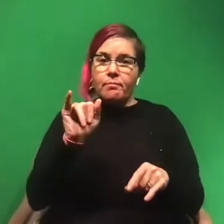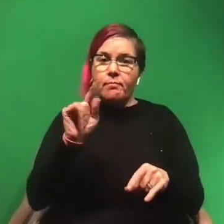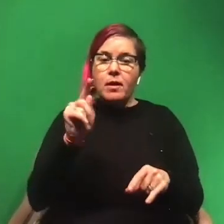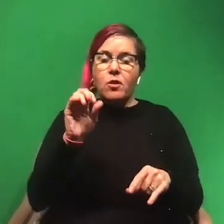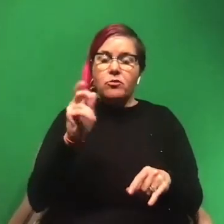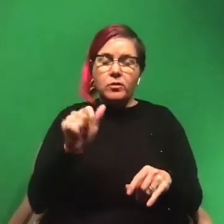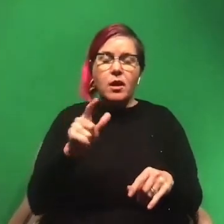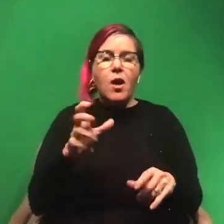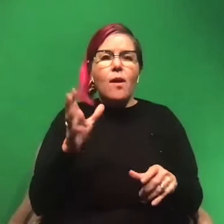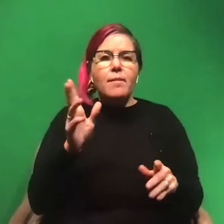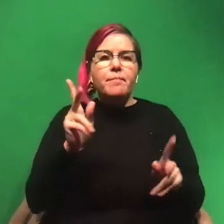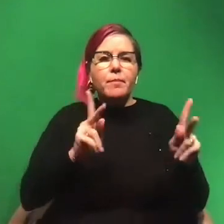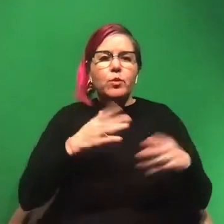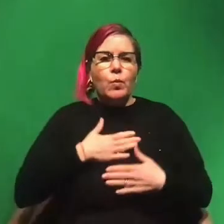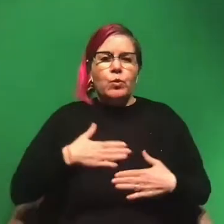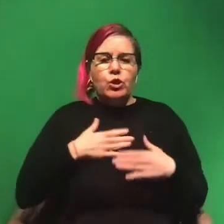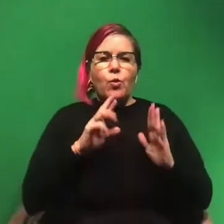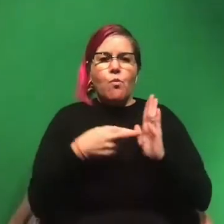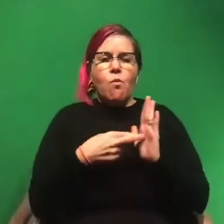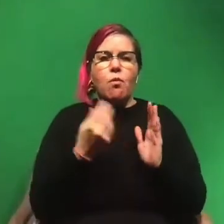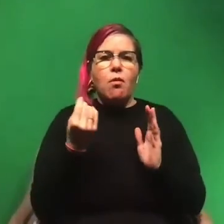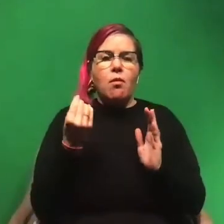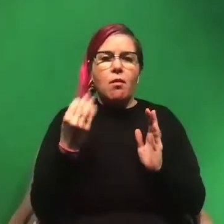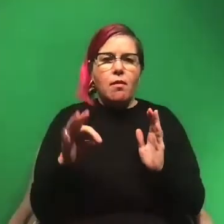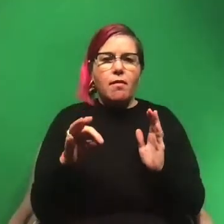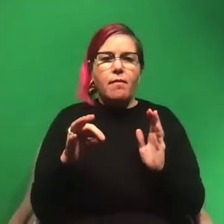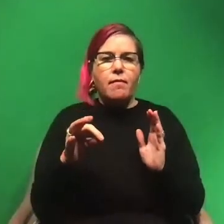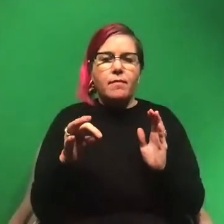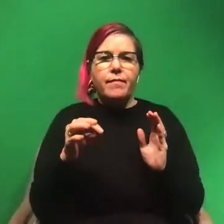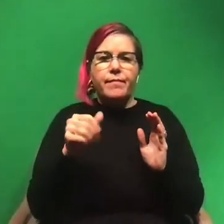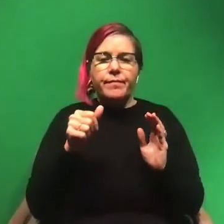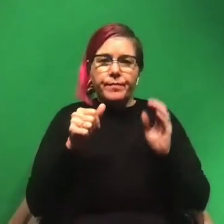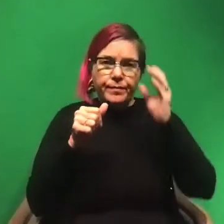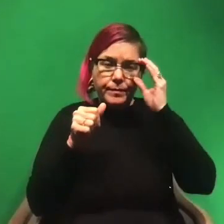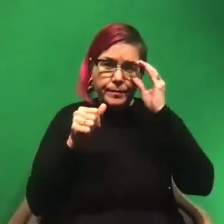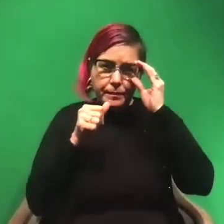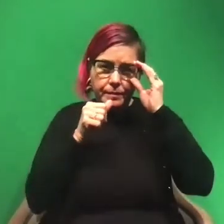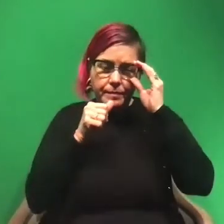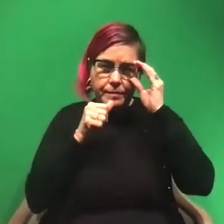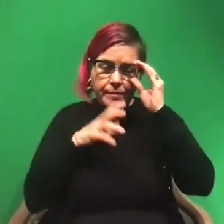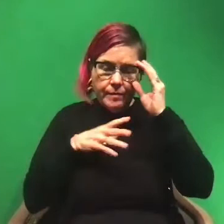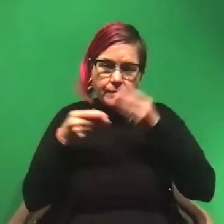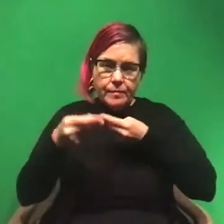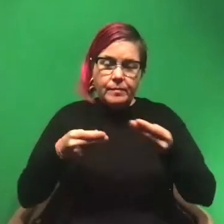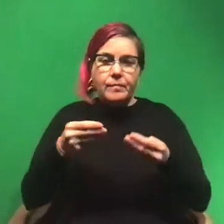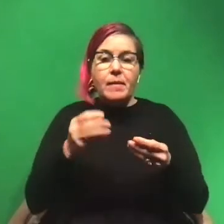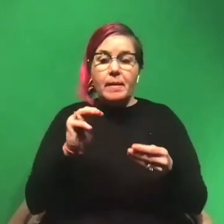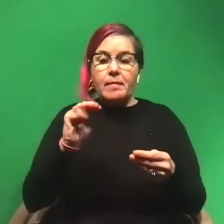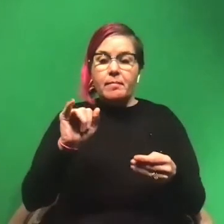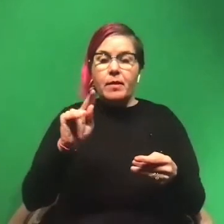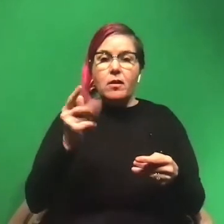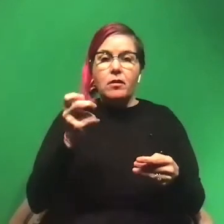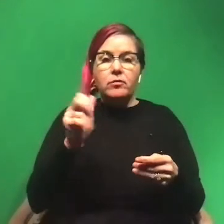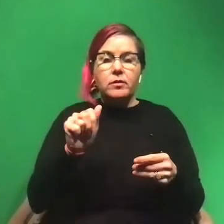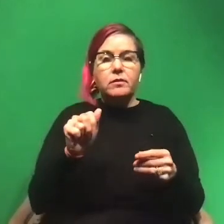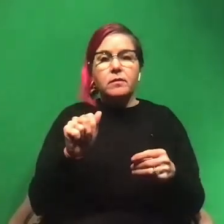to appreciate the role of female inheritance and the DNA that is in mitochondria, which are these organelles